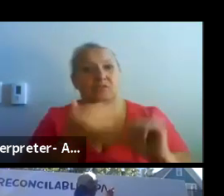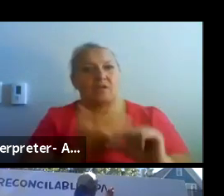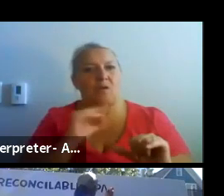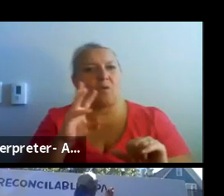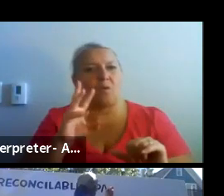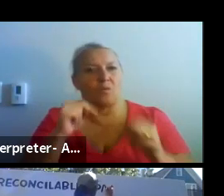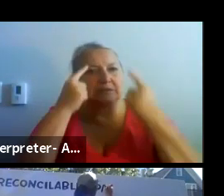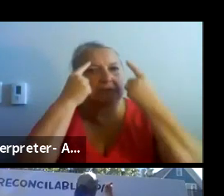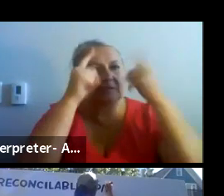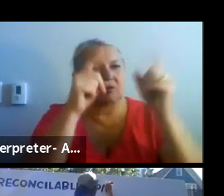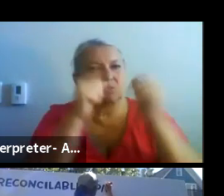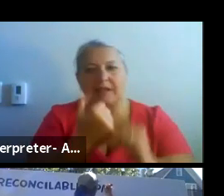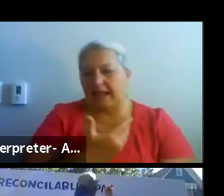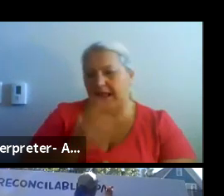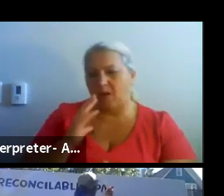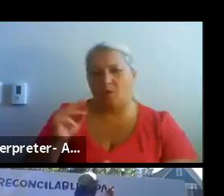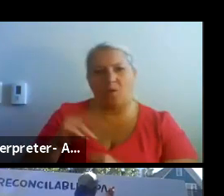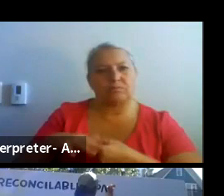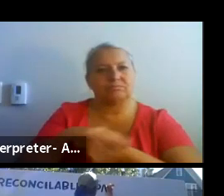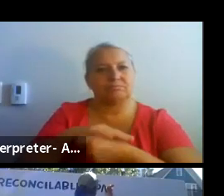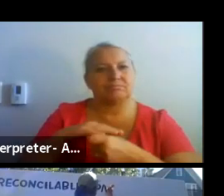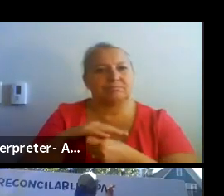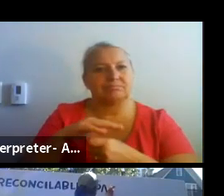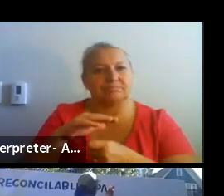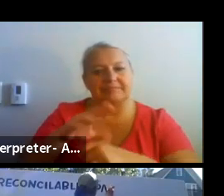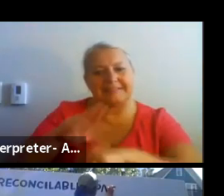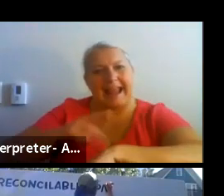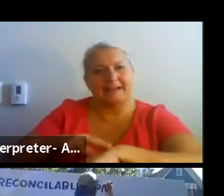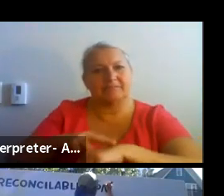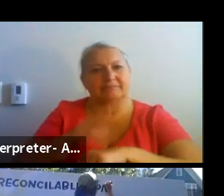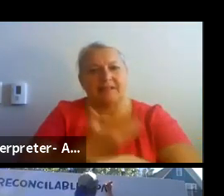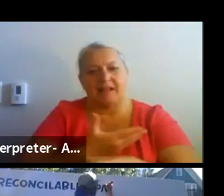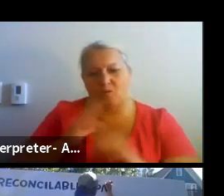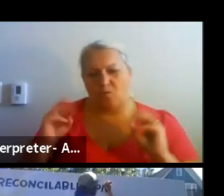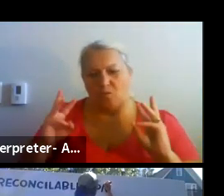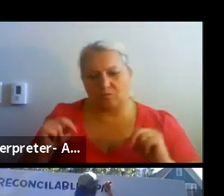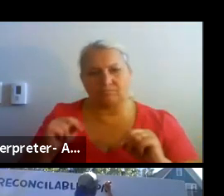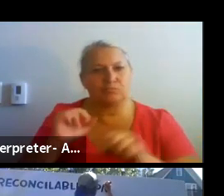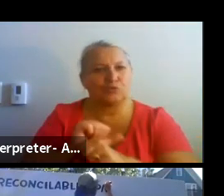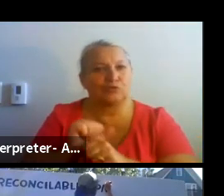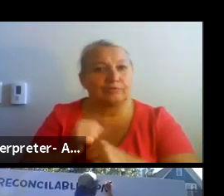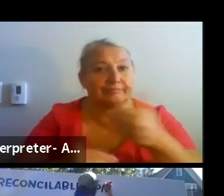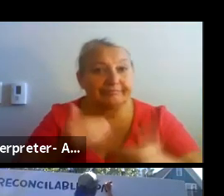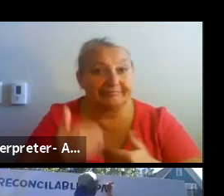metrics to indigenize our work. Check.